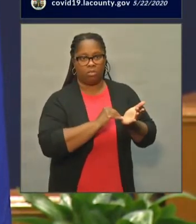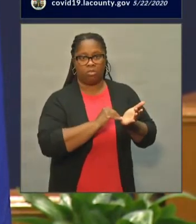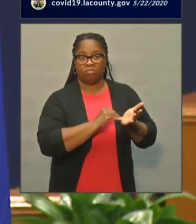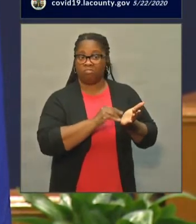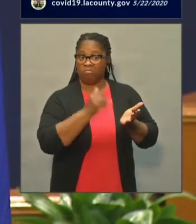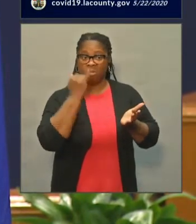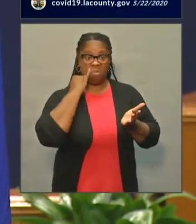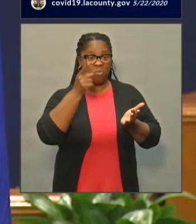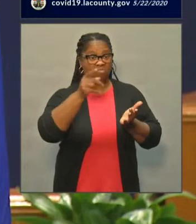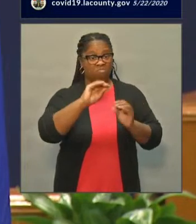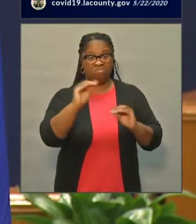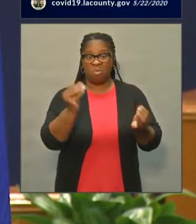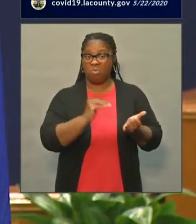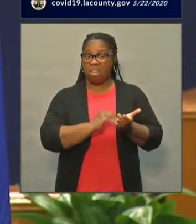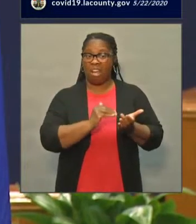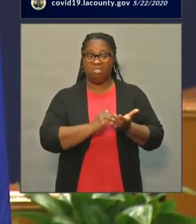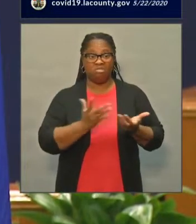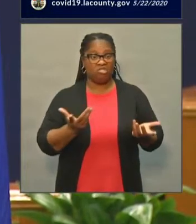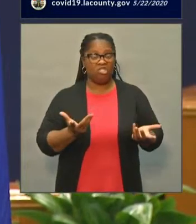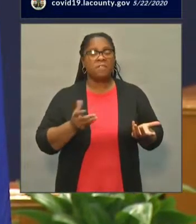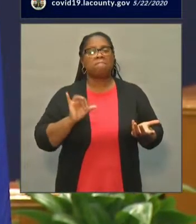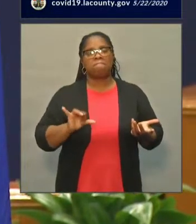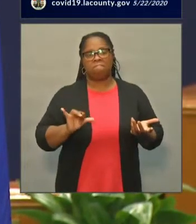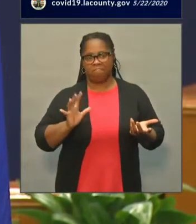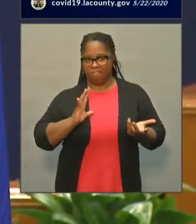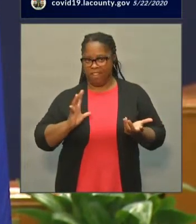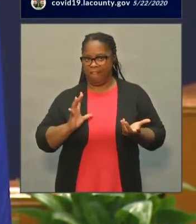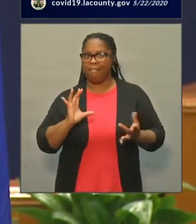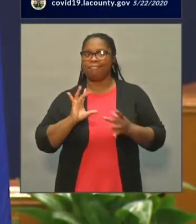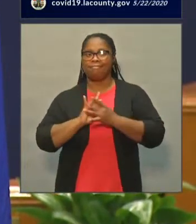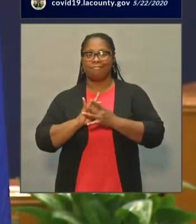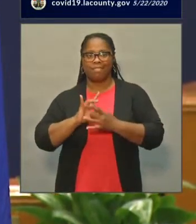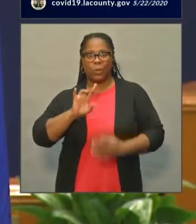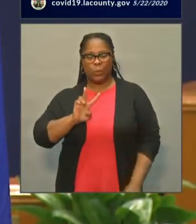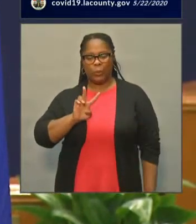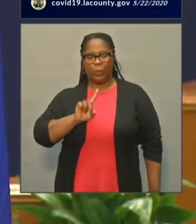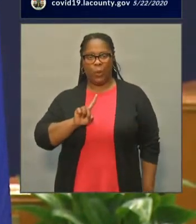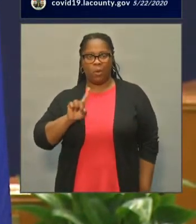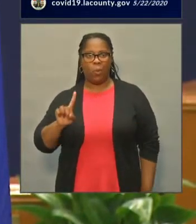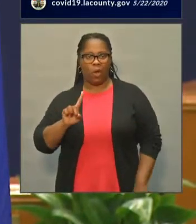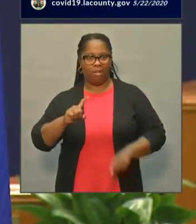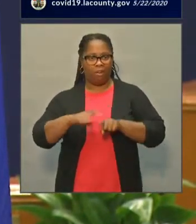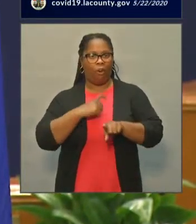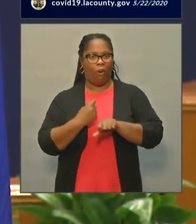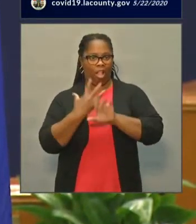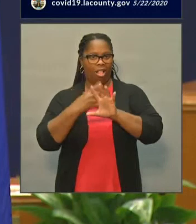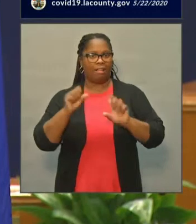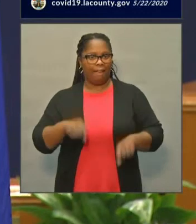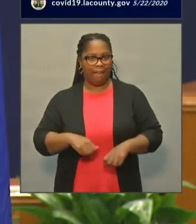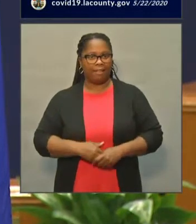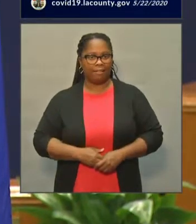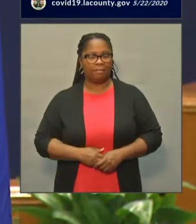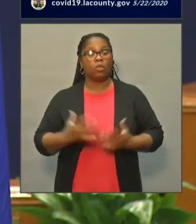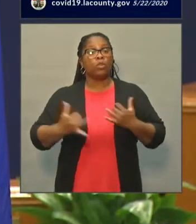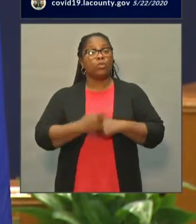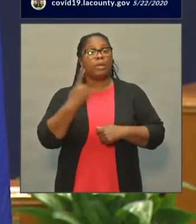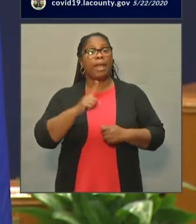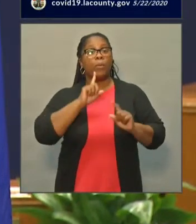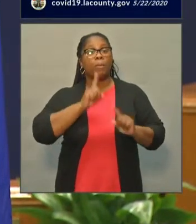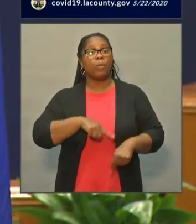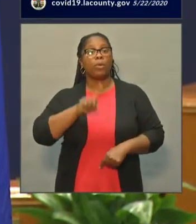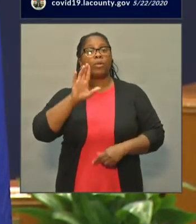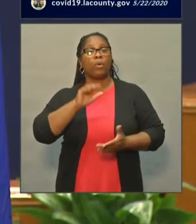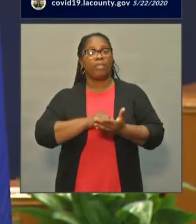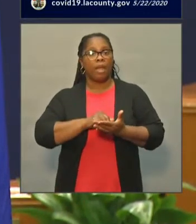get connected to a healthcare provider in your community. Today, we're reporting 1,072